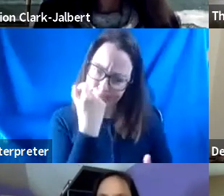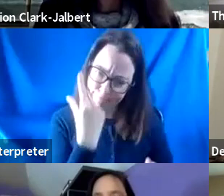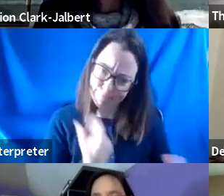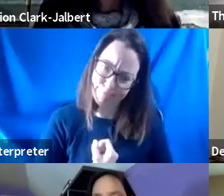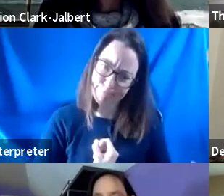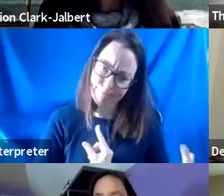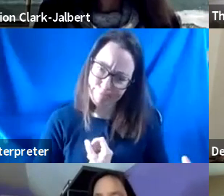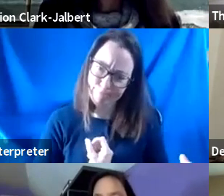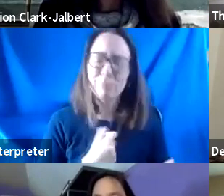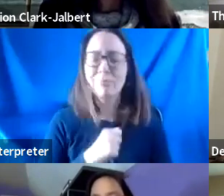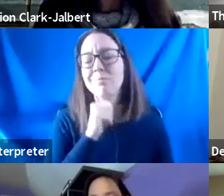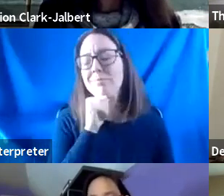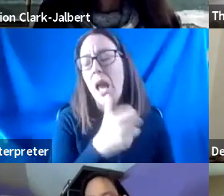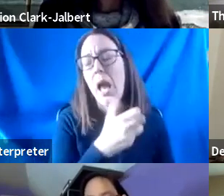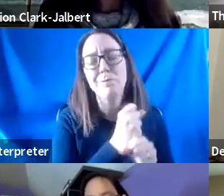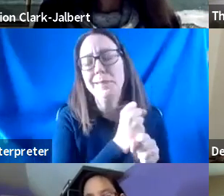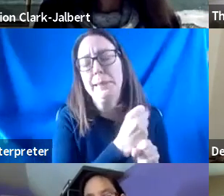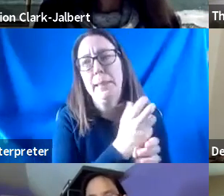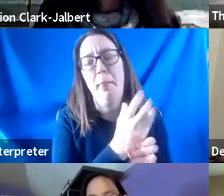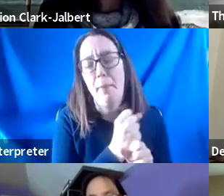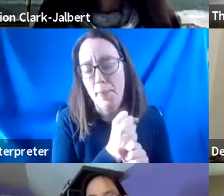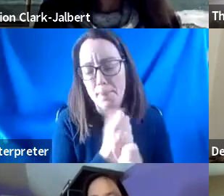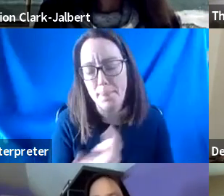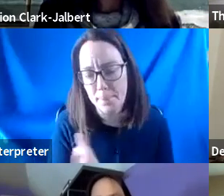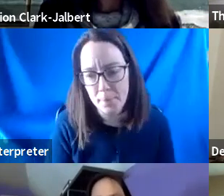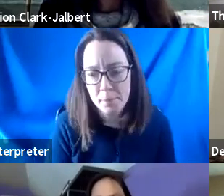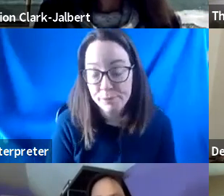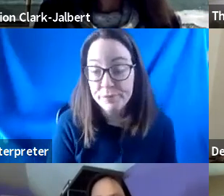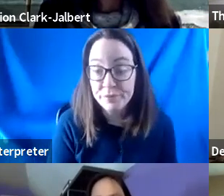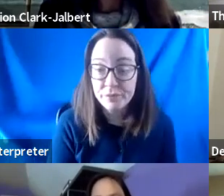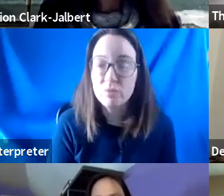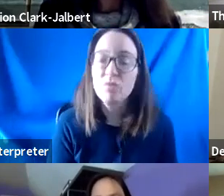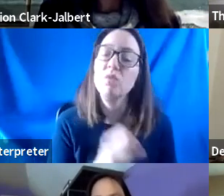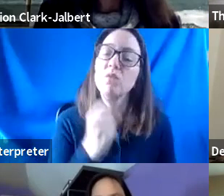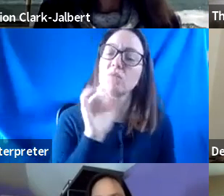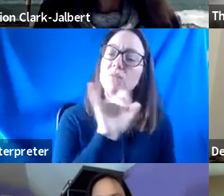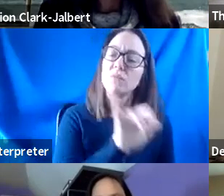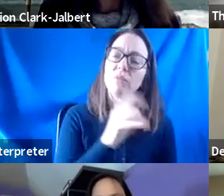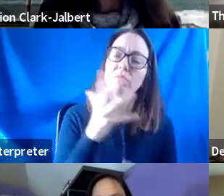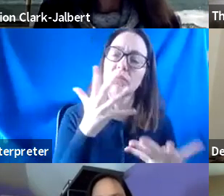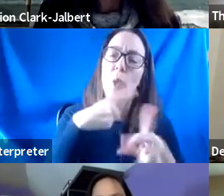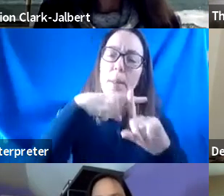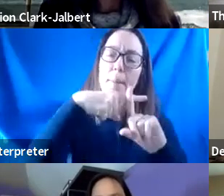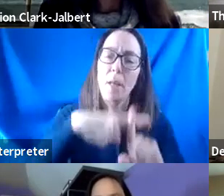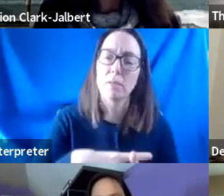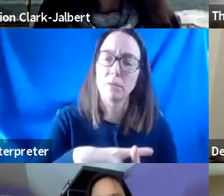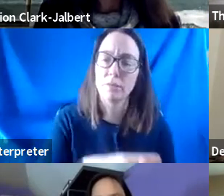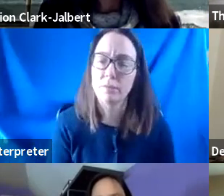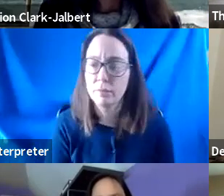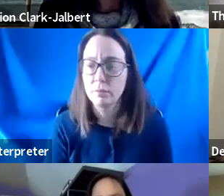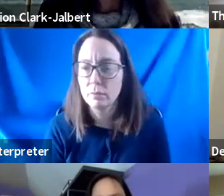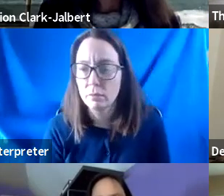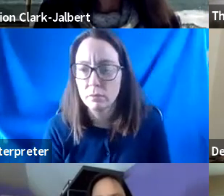yell at them for what the mistake is that they're making and what they're doing wrong. What do you think the benefits are of the calling in?